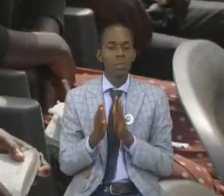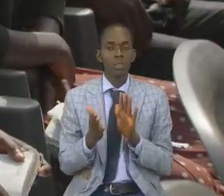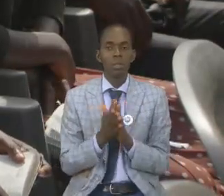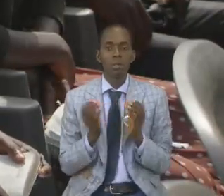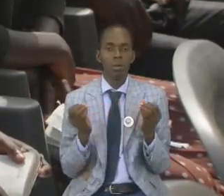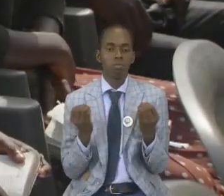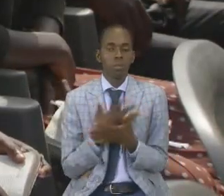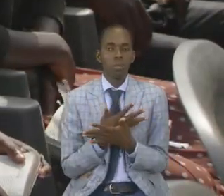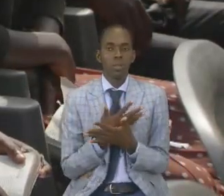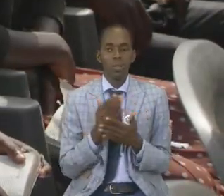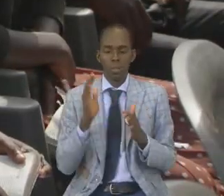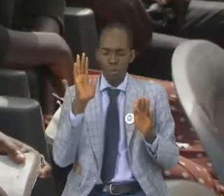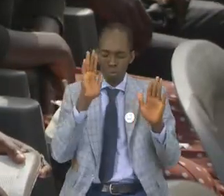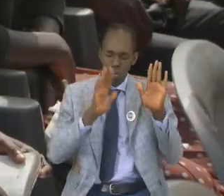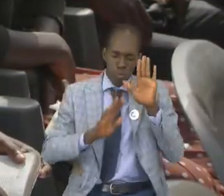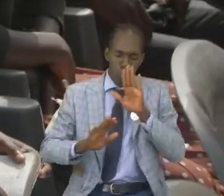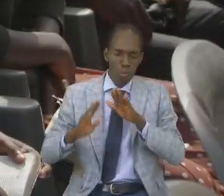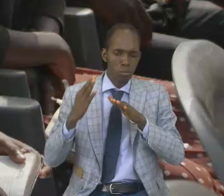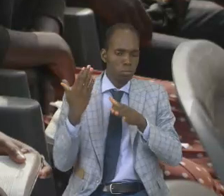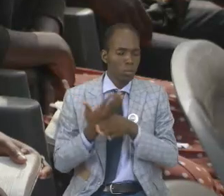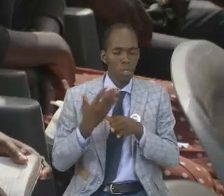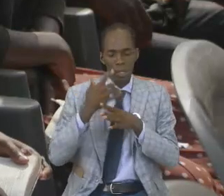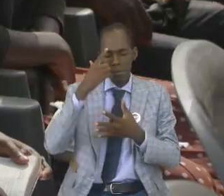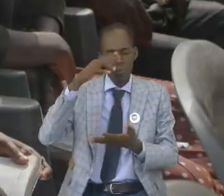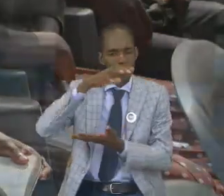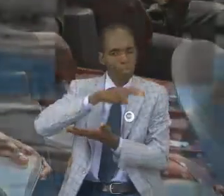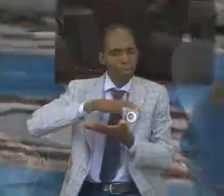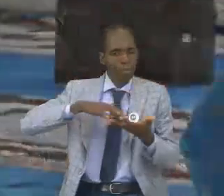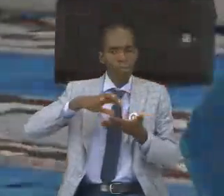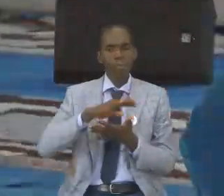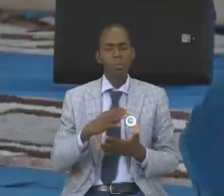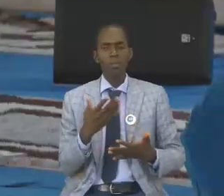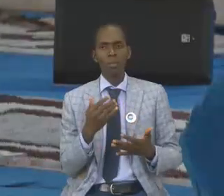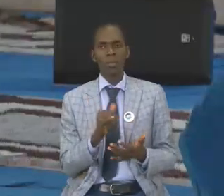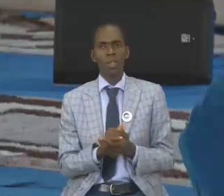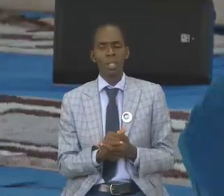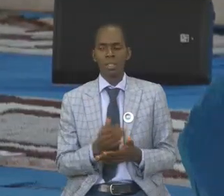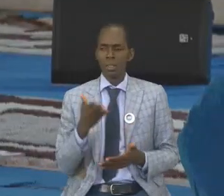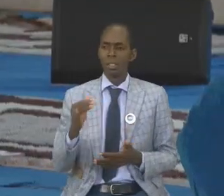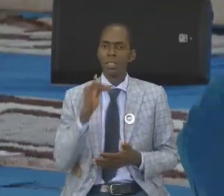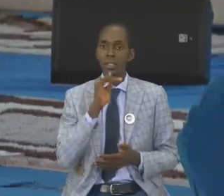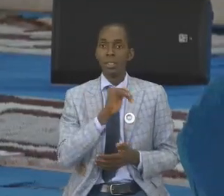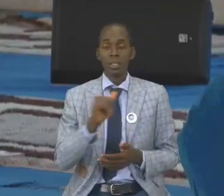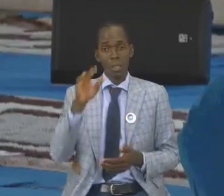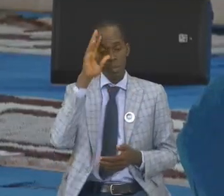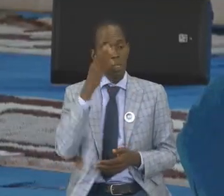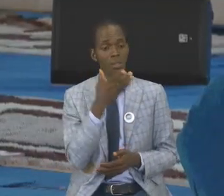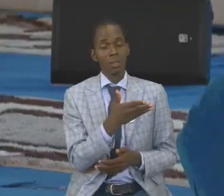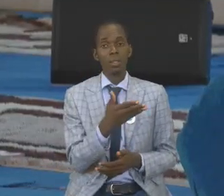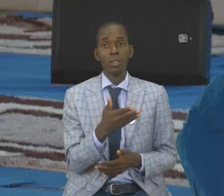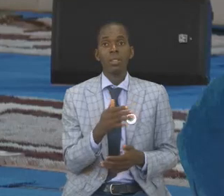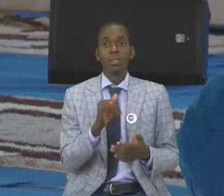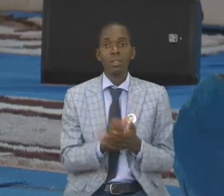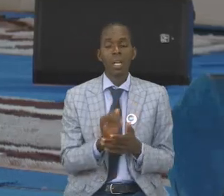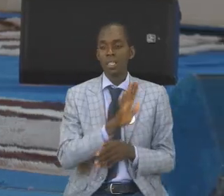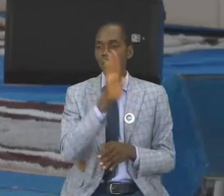was troubled, he was confused. But there's a man that we're looking at. Fear never came into